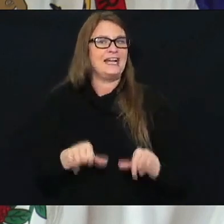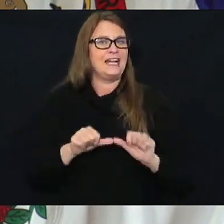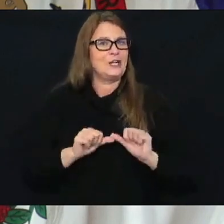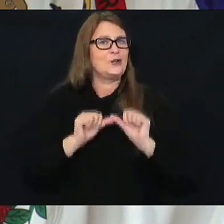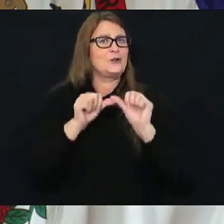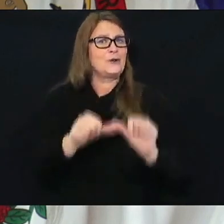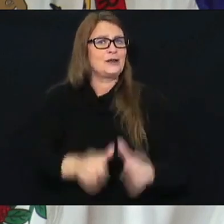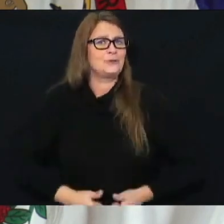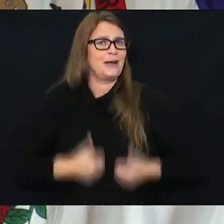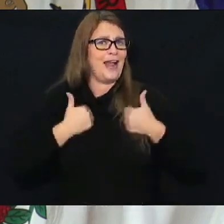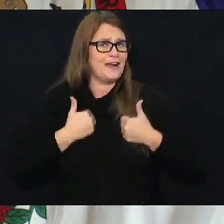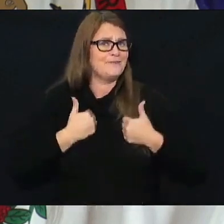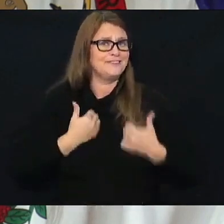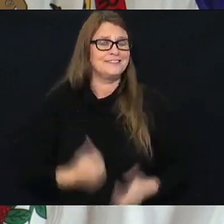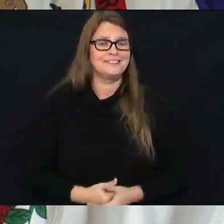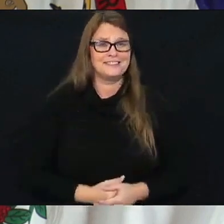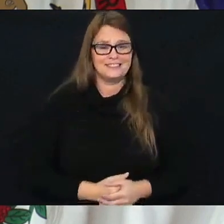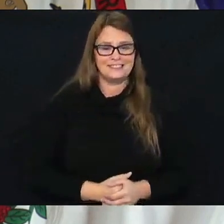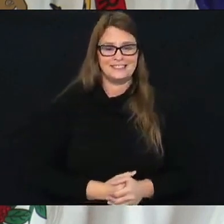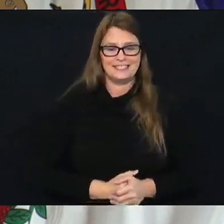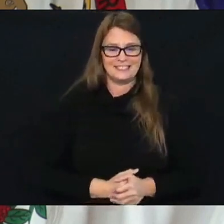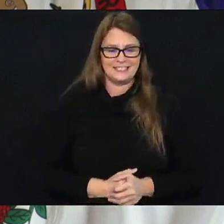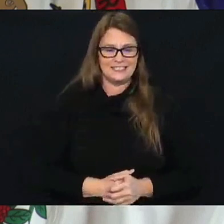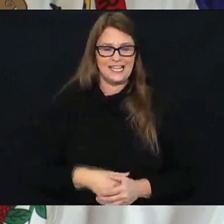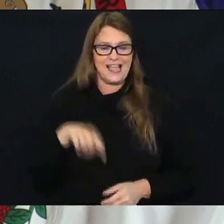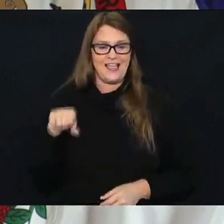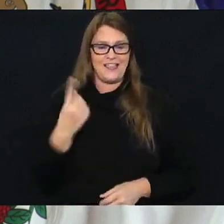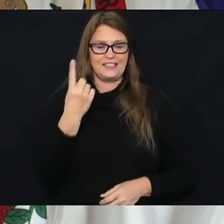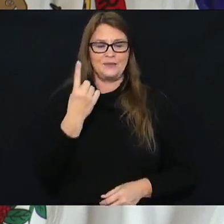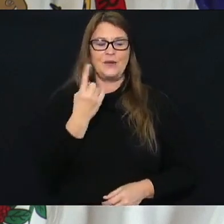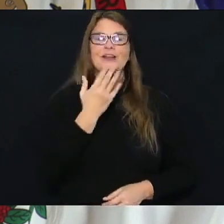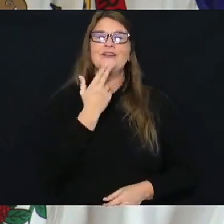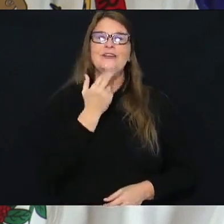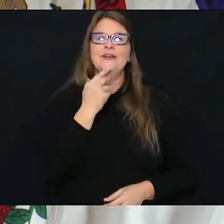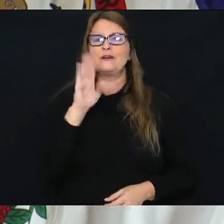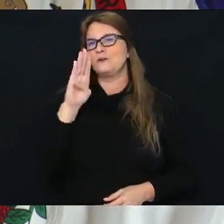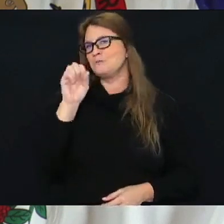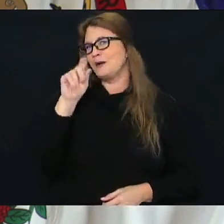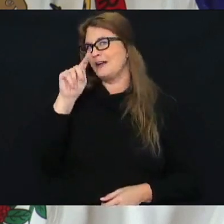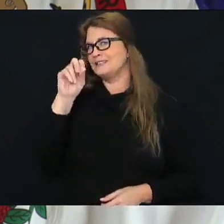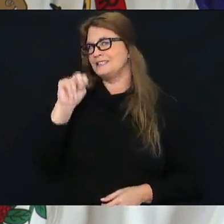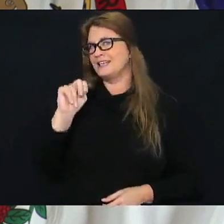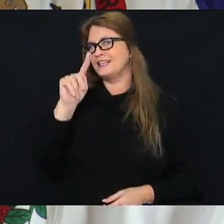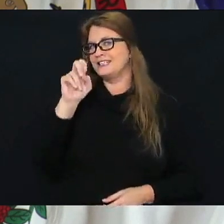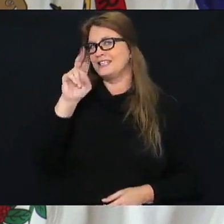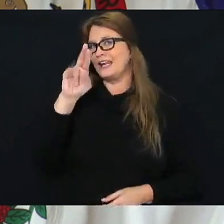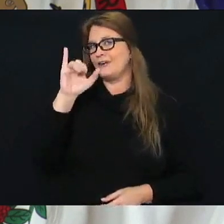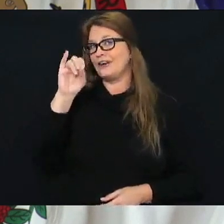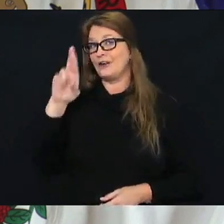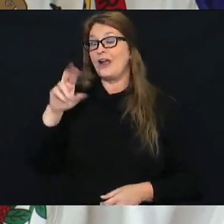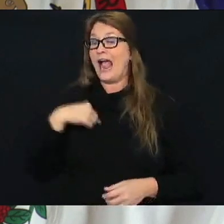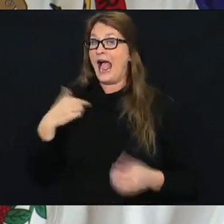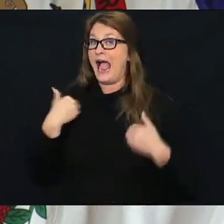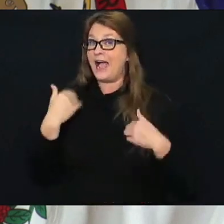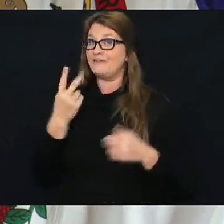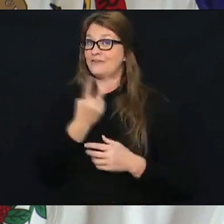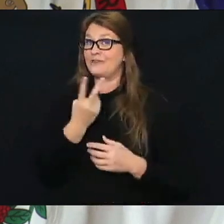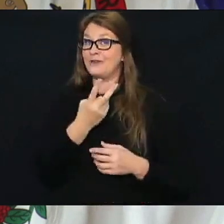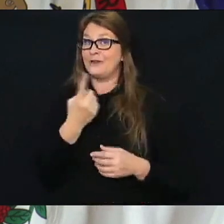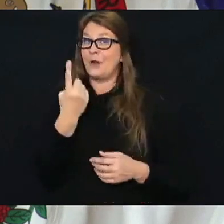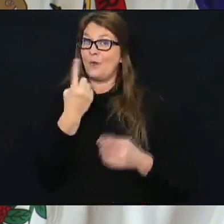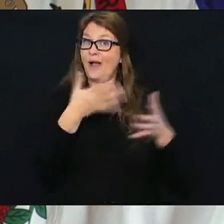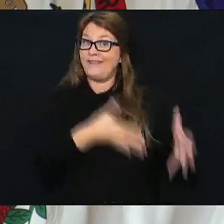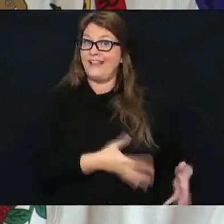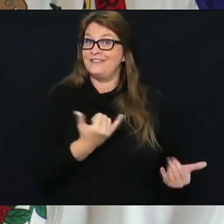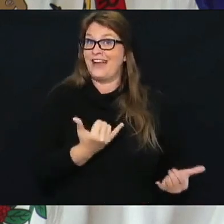entire life. And this one really caught my eye and everything. This is a little Boston Terrier. Remember, we got Boston Terriers at the house. We've only got one